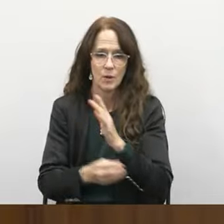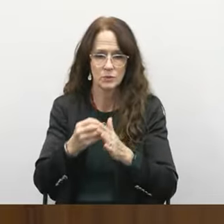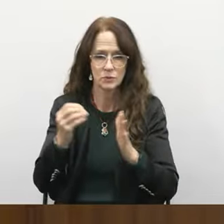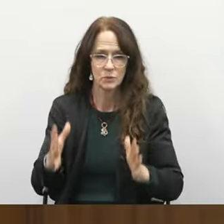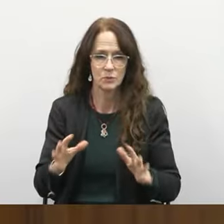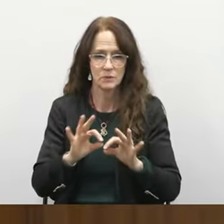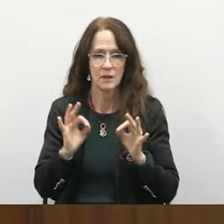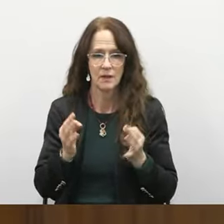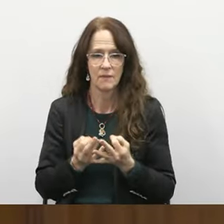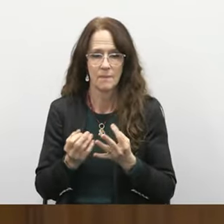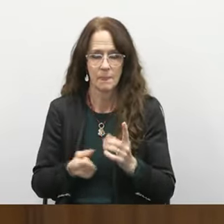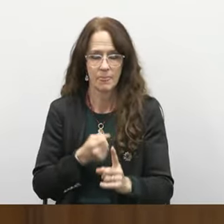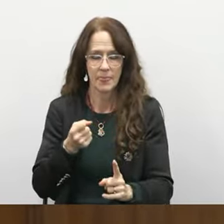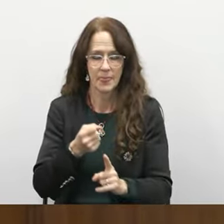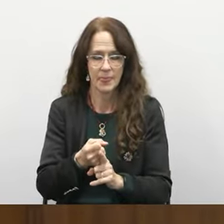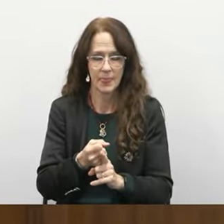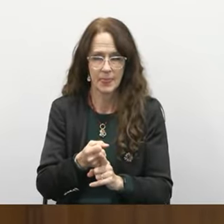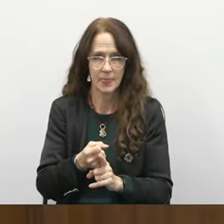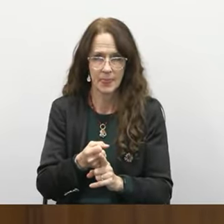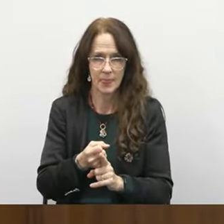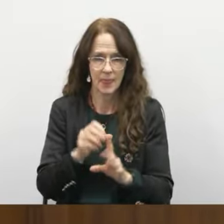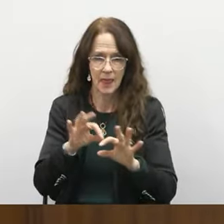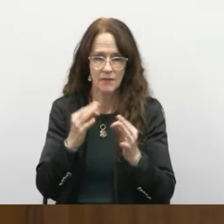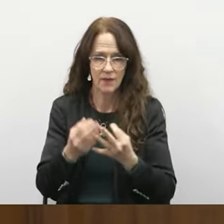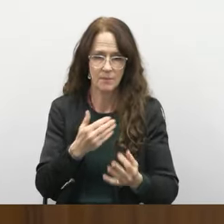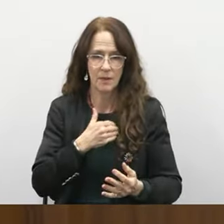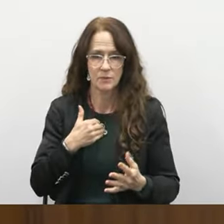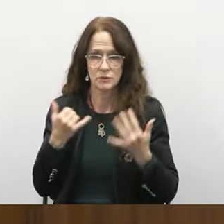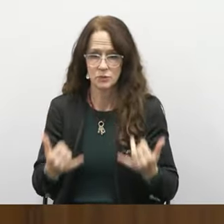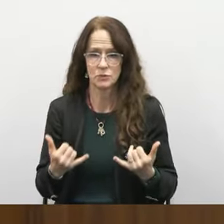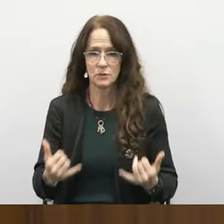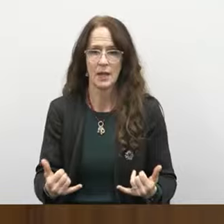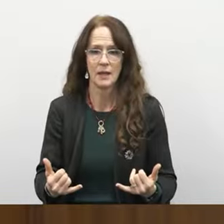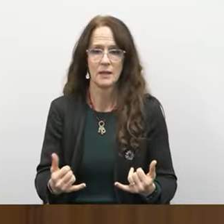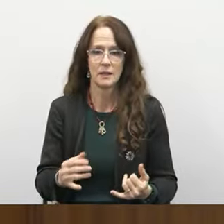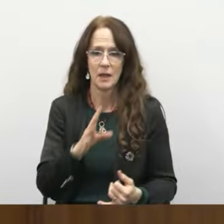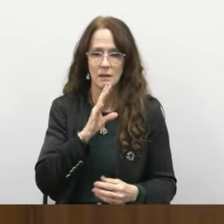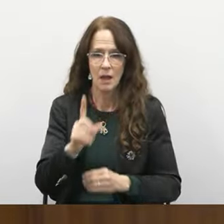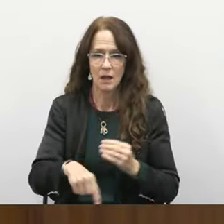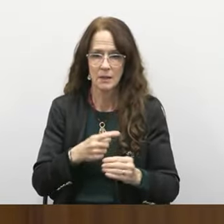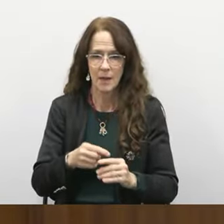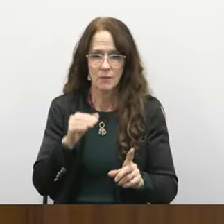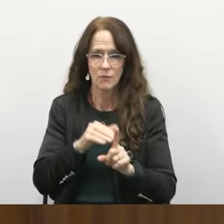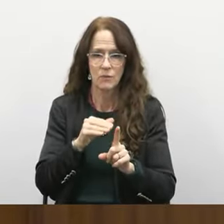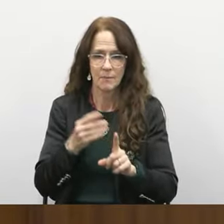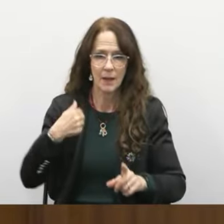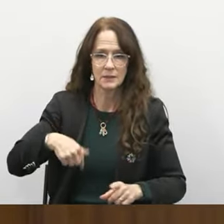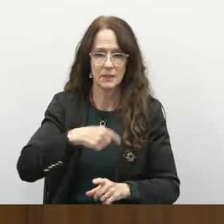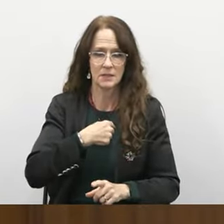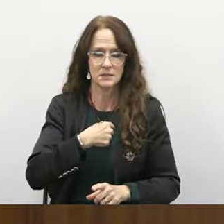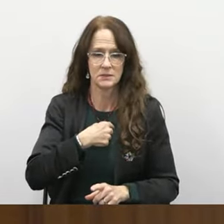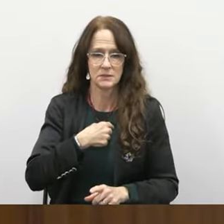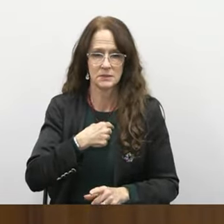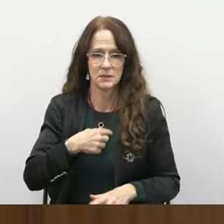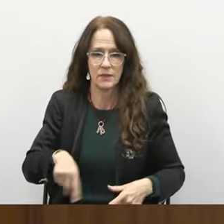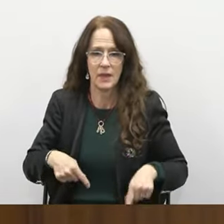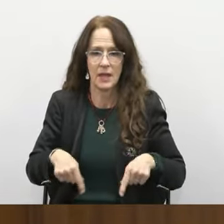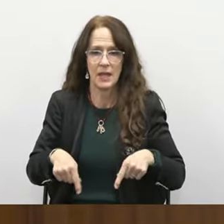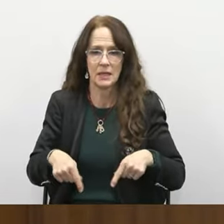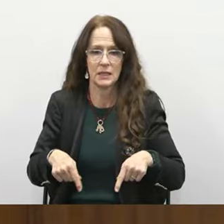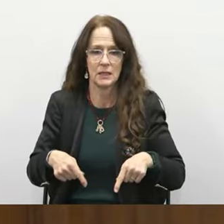families, those impact, we had family members today talk about and remind us about the anxiety that